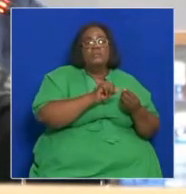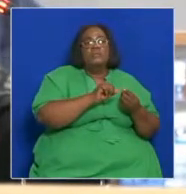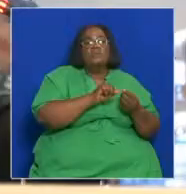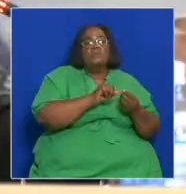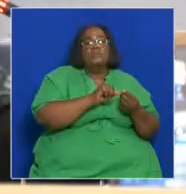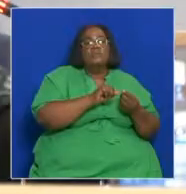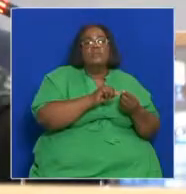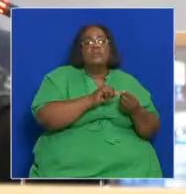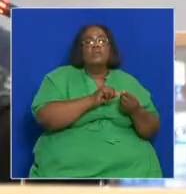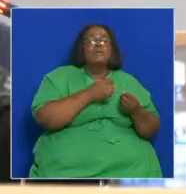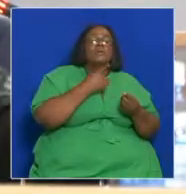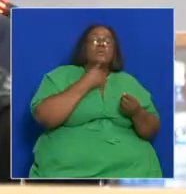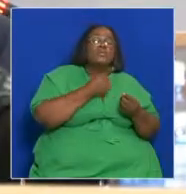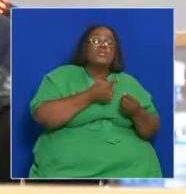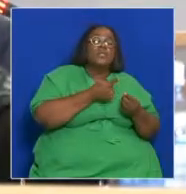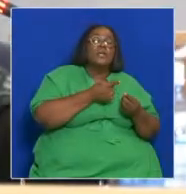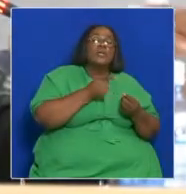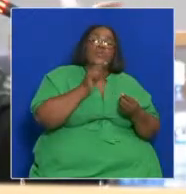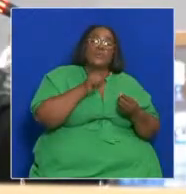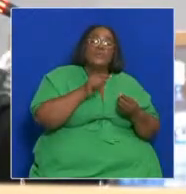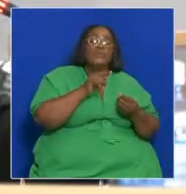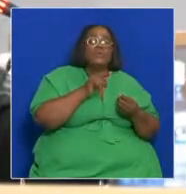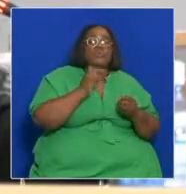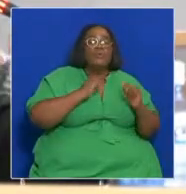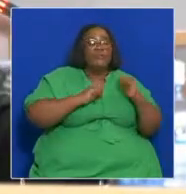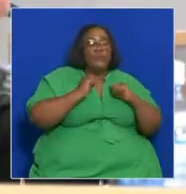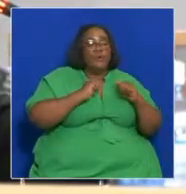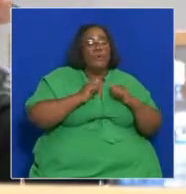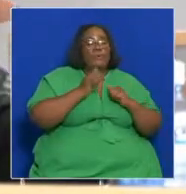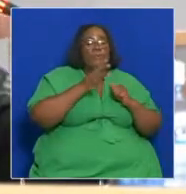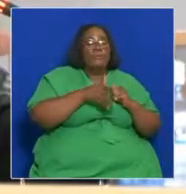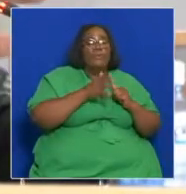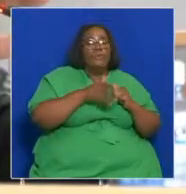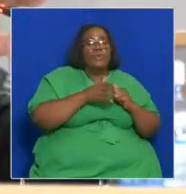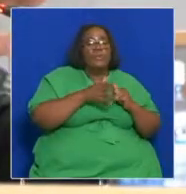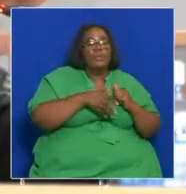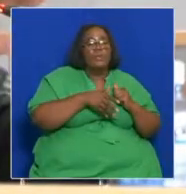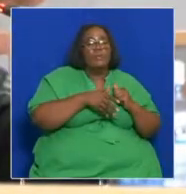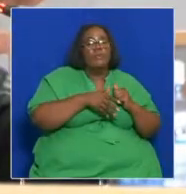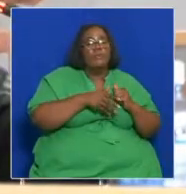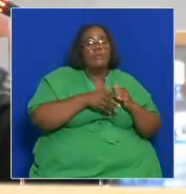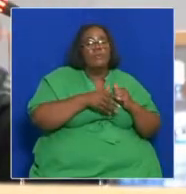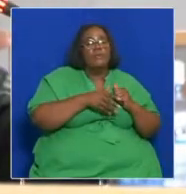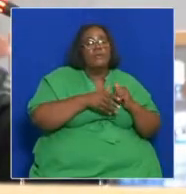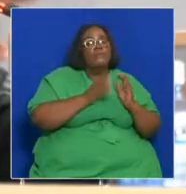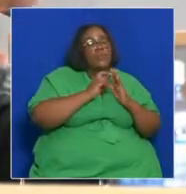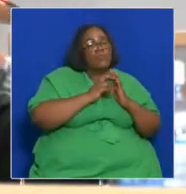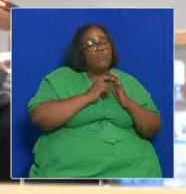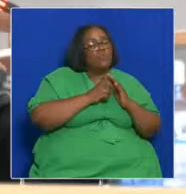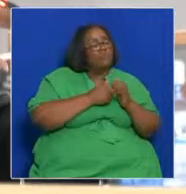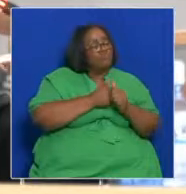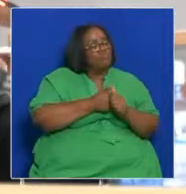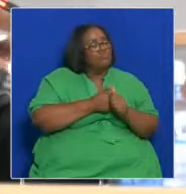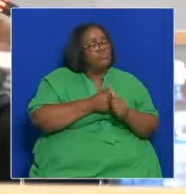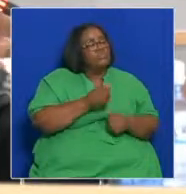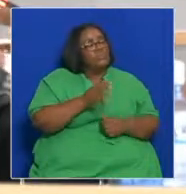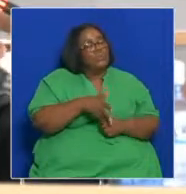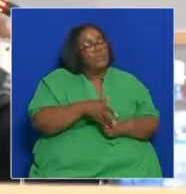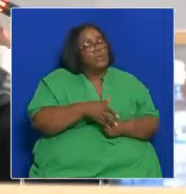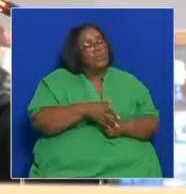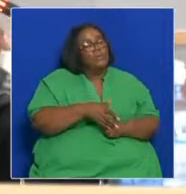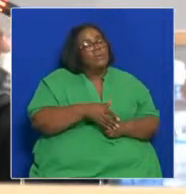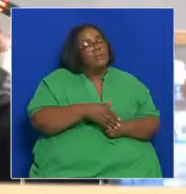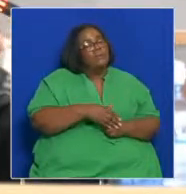going to perform in accordance with, and then, as I understand it, there's itemization